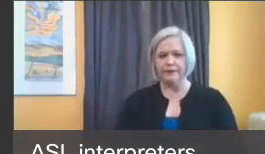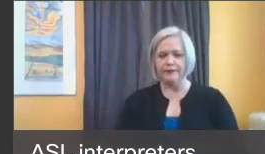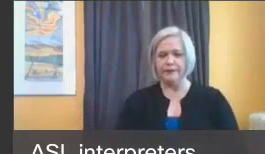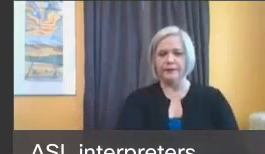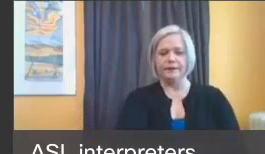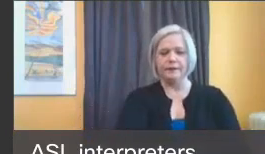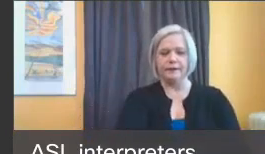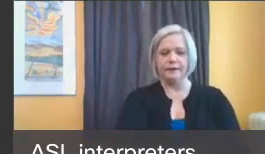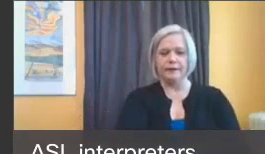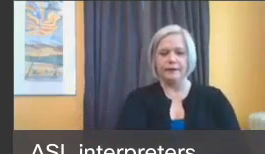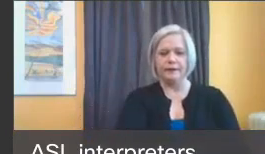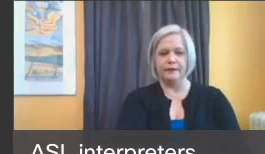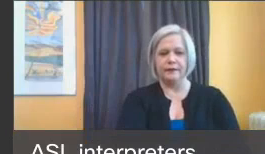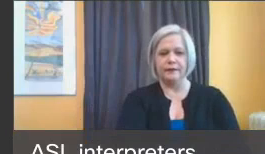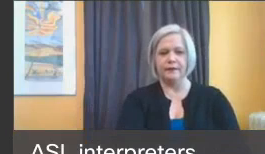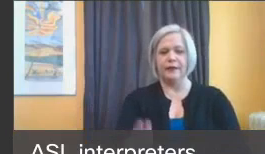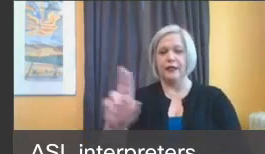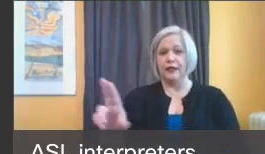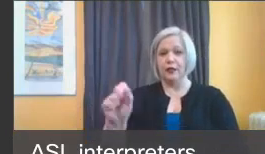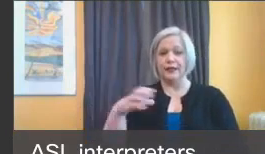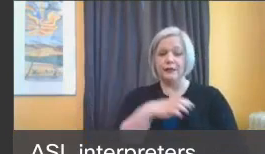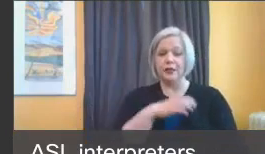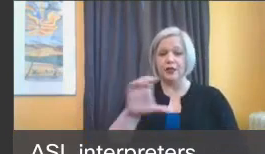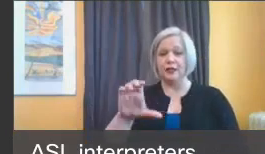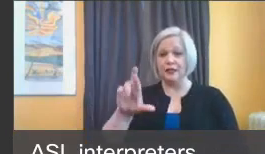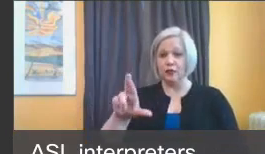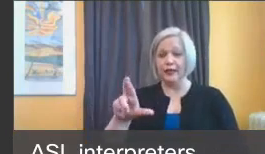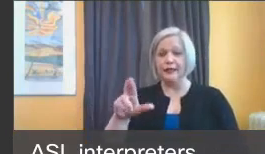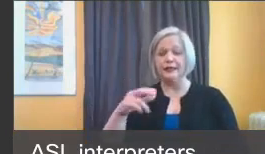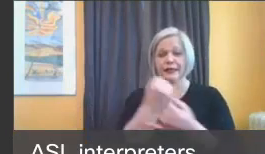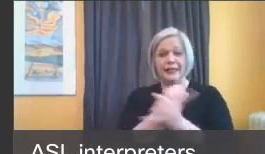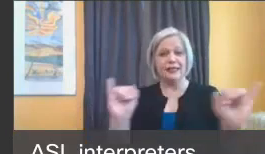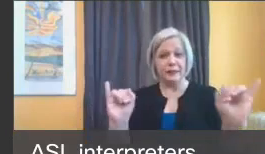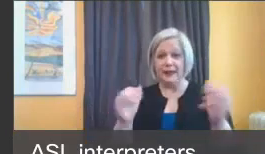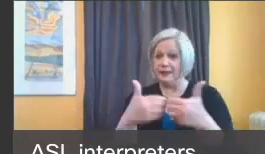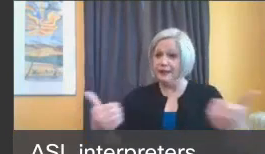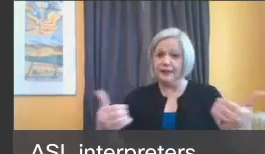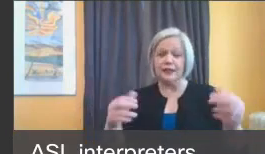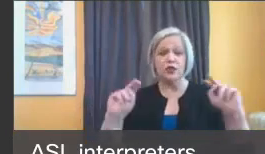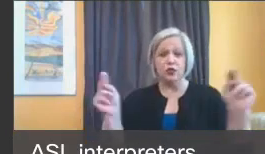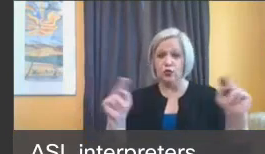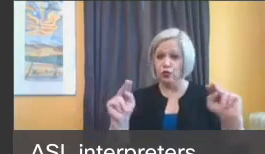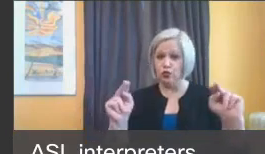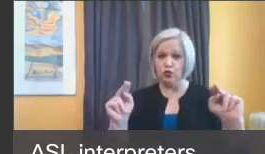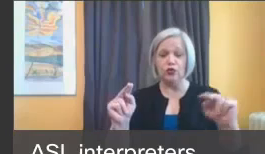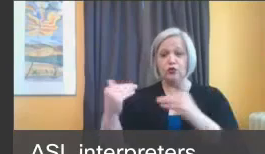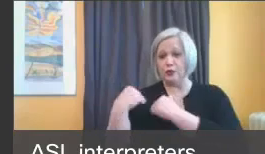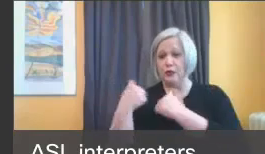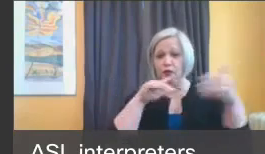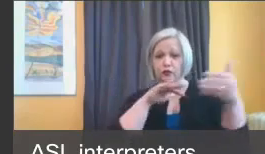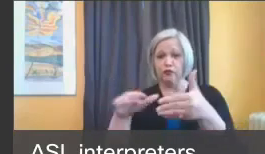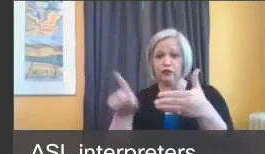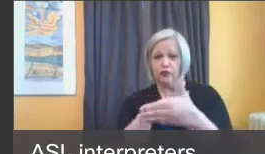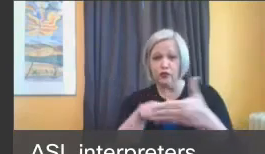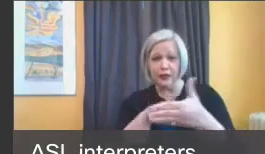The U.S. Commission on Civil Rights is an independent, bipartisan agency of the federal government charged with studying discrimination or denial of